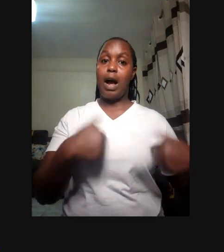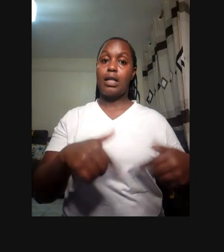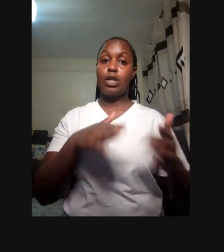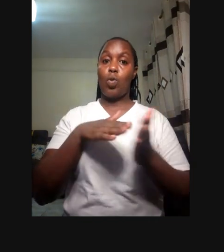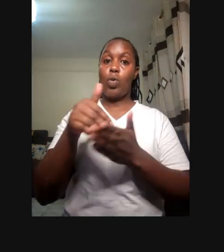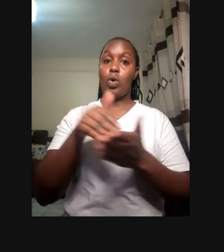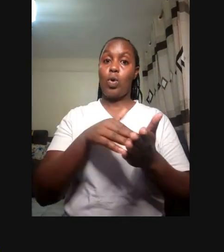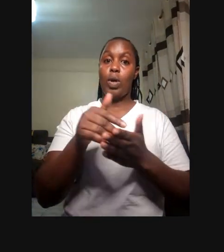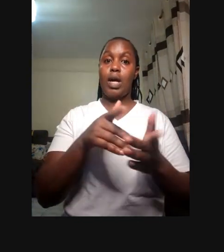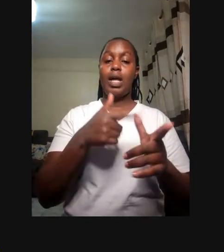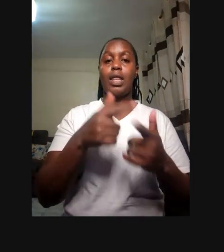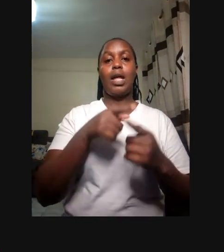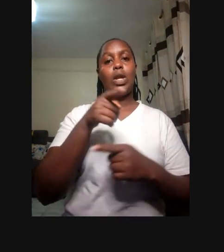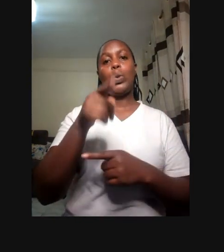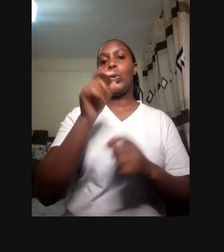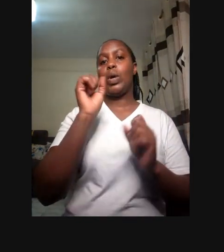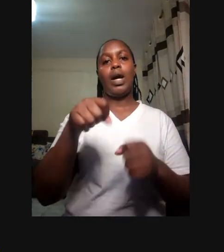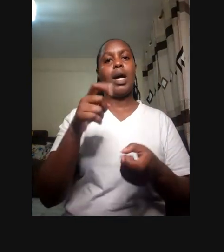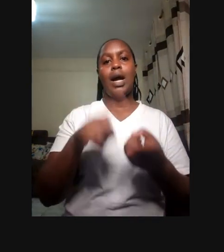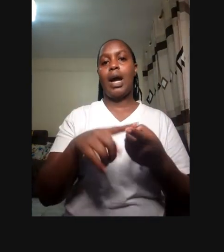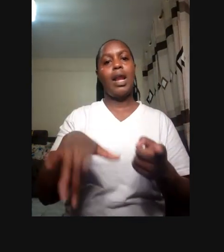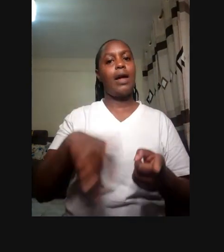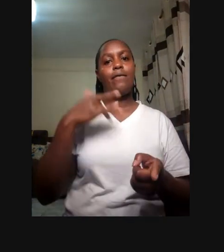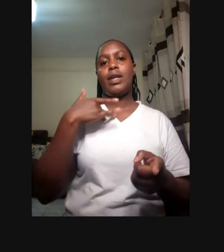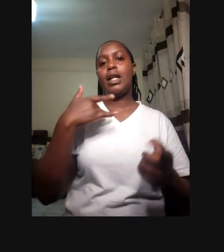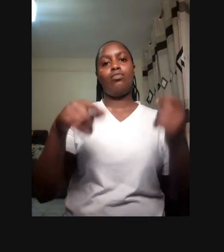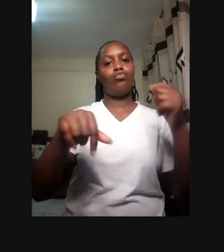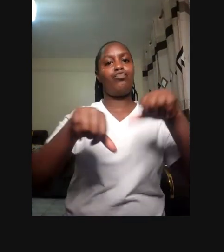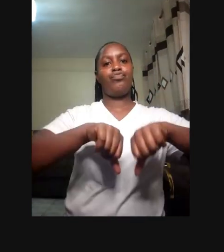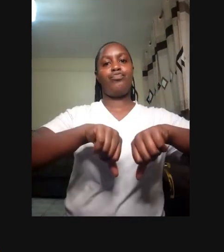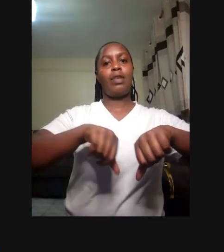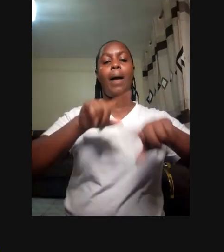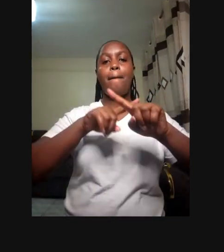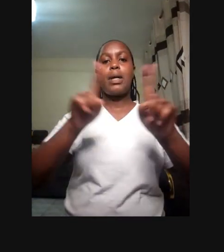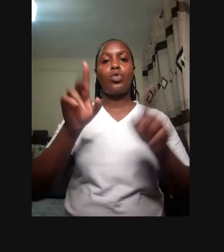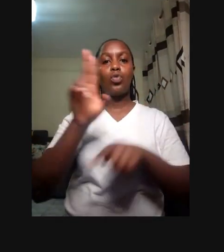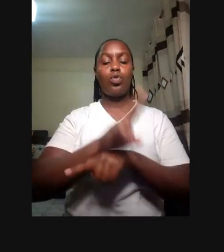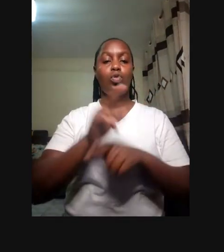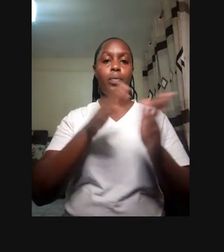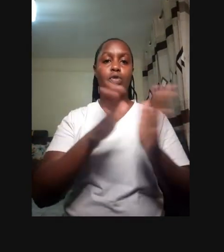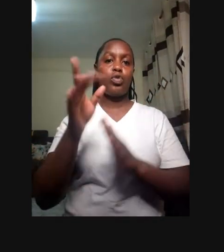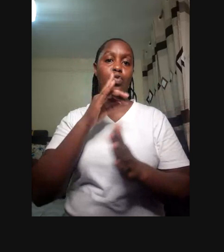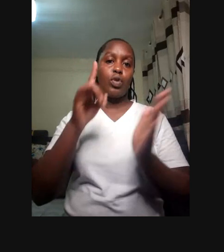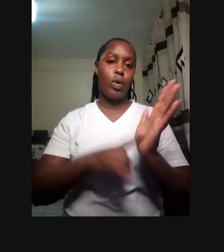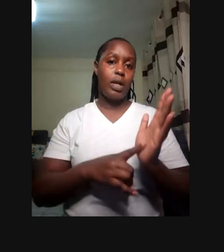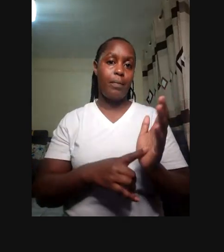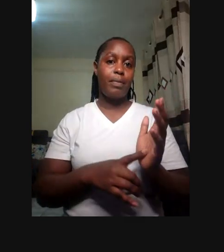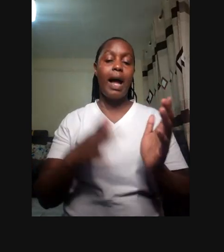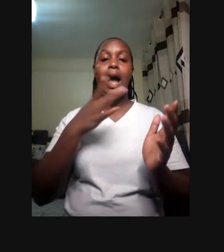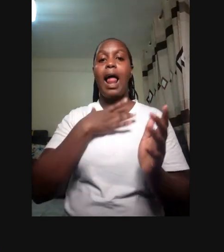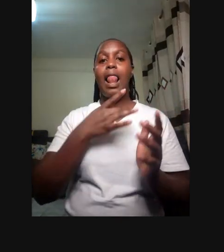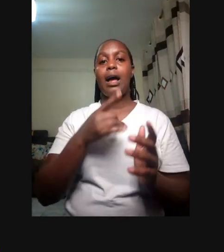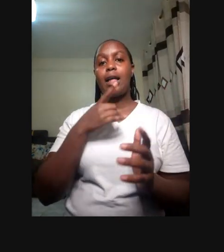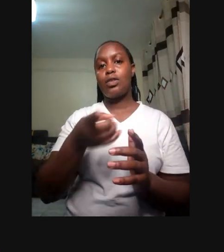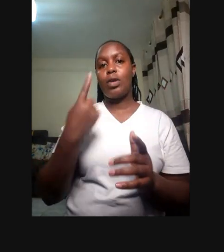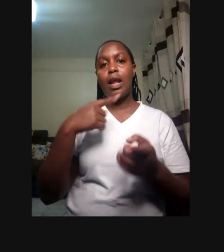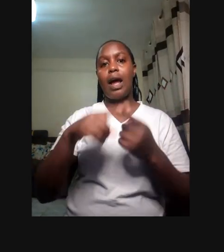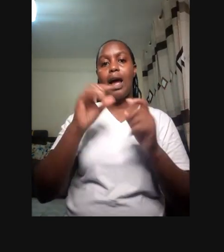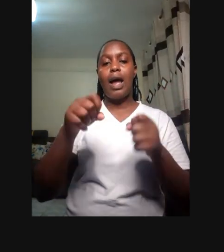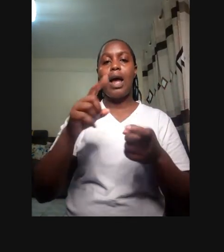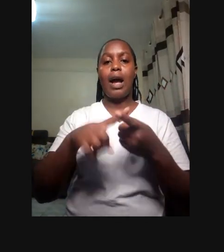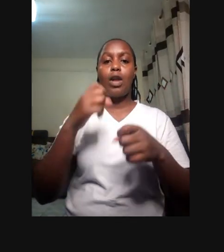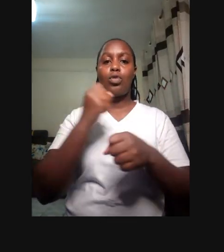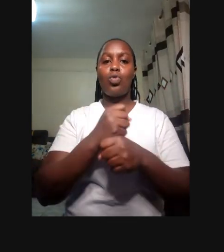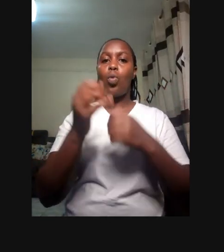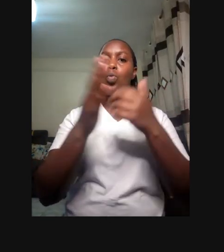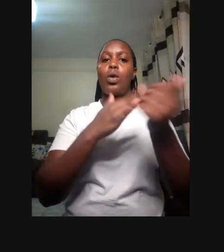seconds. So she just saw this opportunity. So people are just saying, oh, kama huyu naweza muinamisha in whatever way.